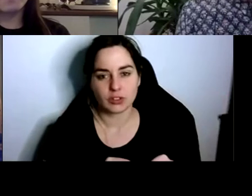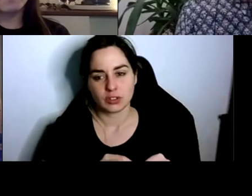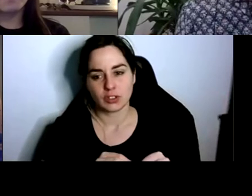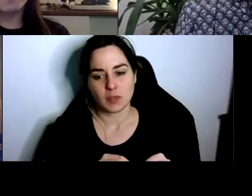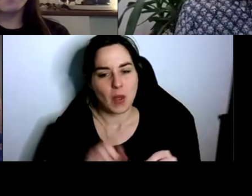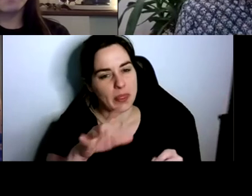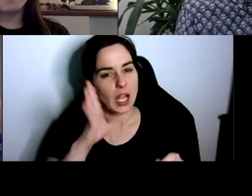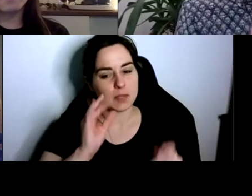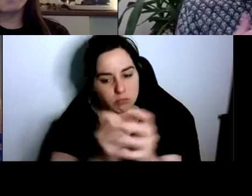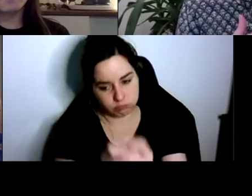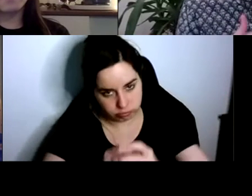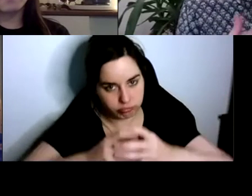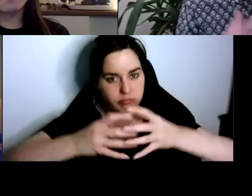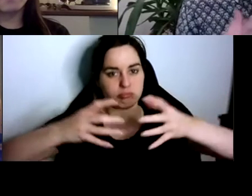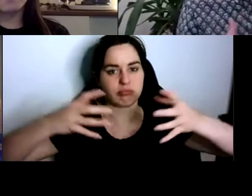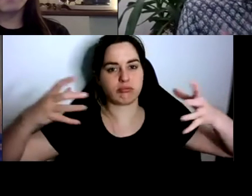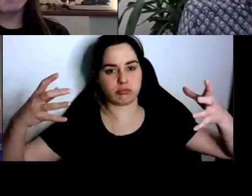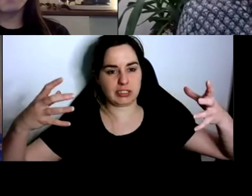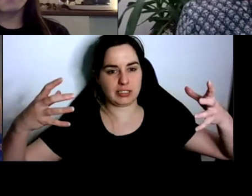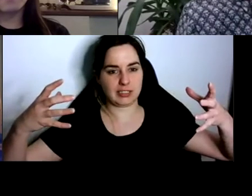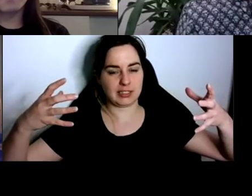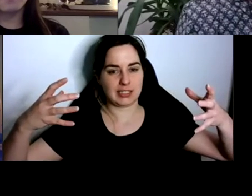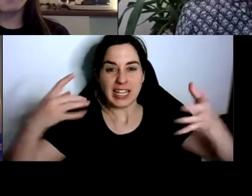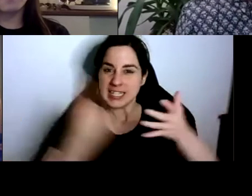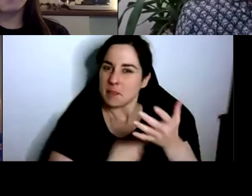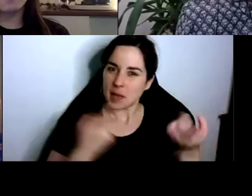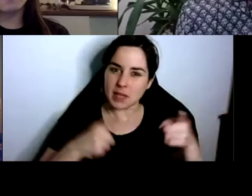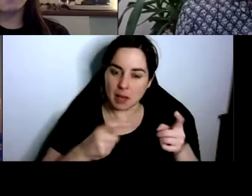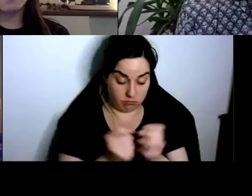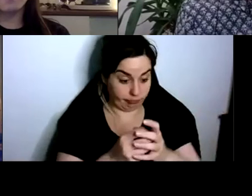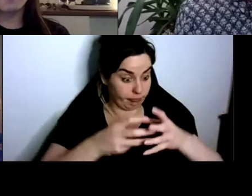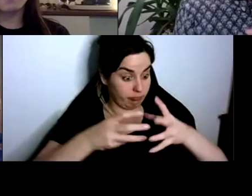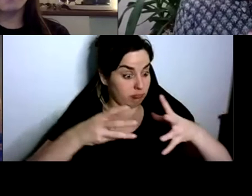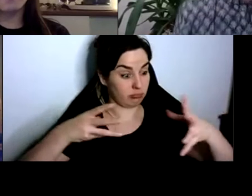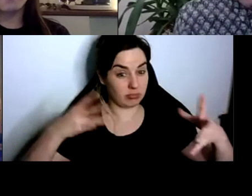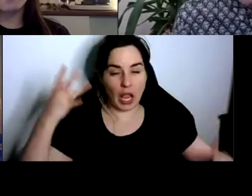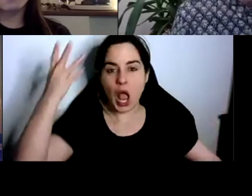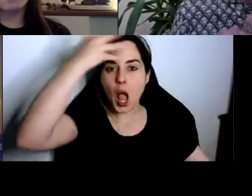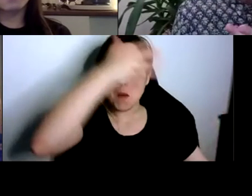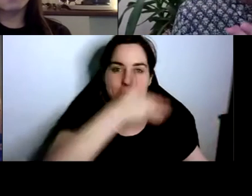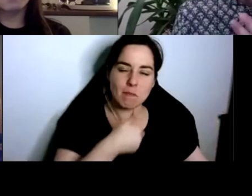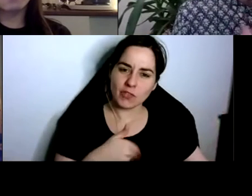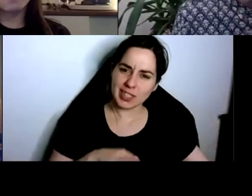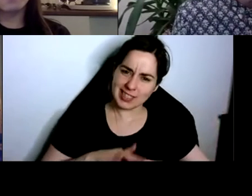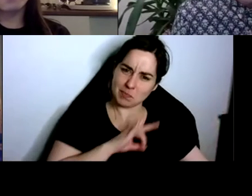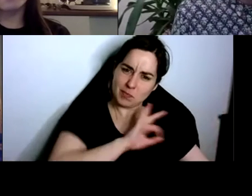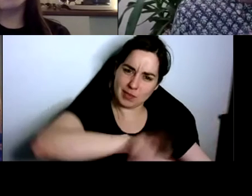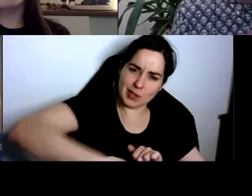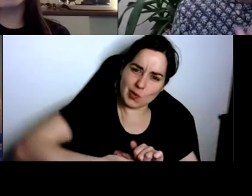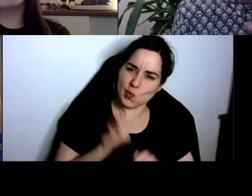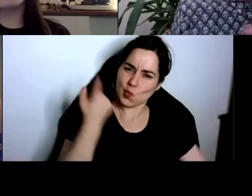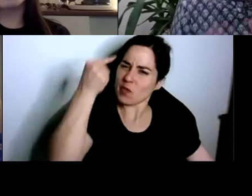growing. But sometimes festivals lose sight of what it's like their actual spirit, or their like why they're